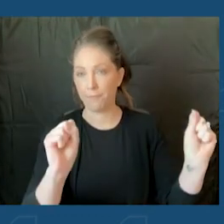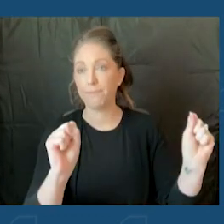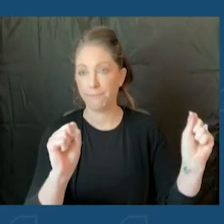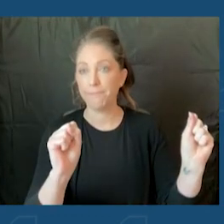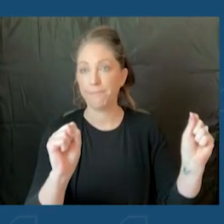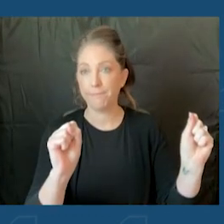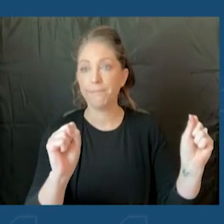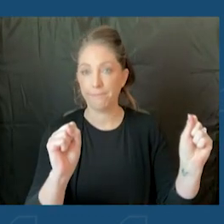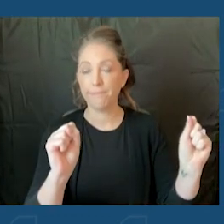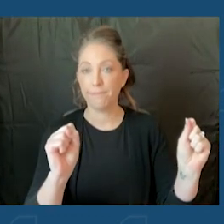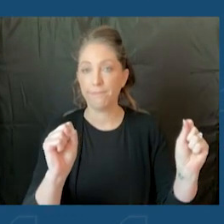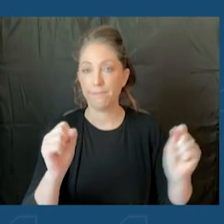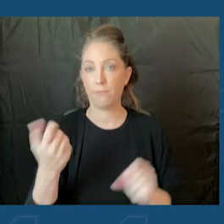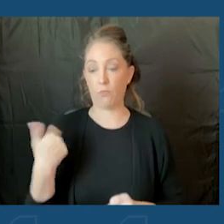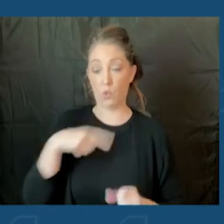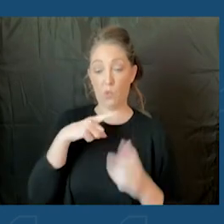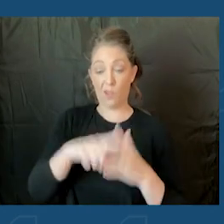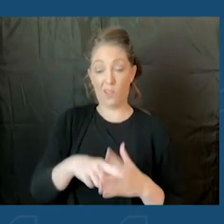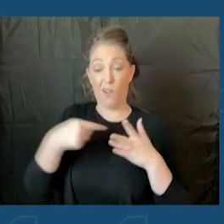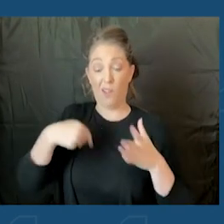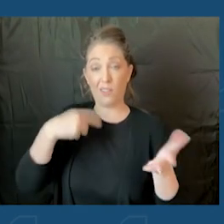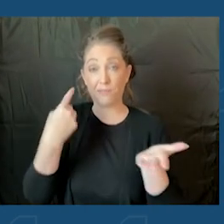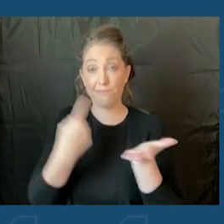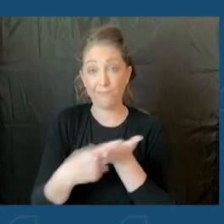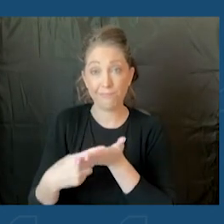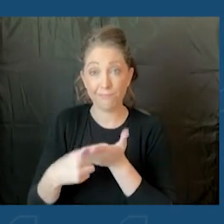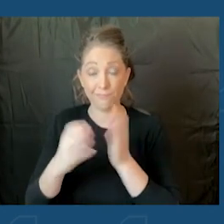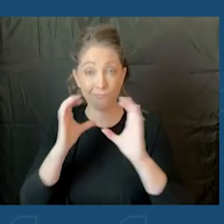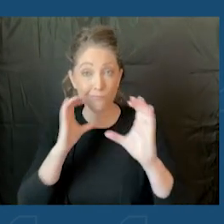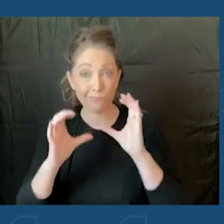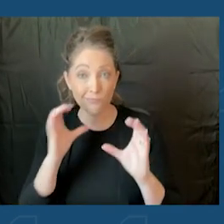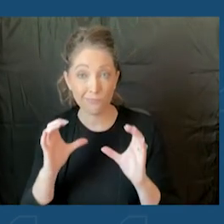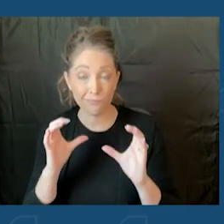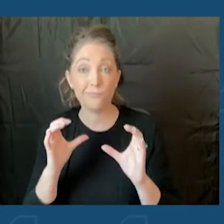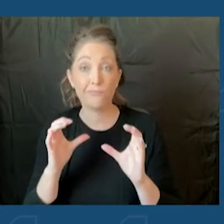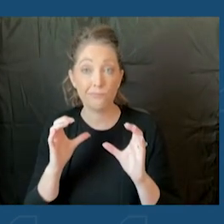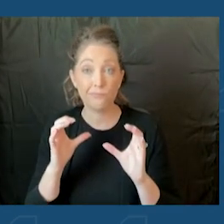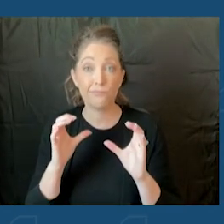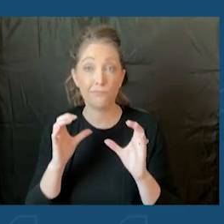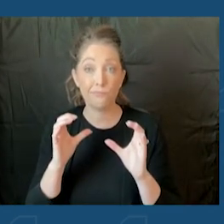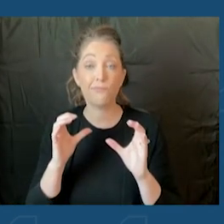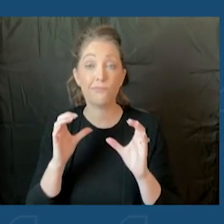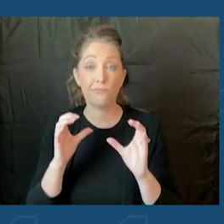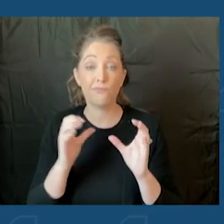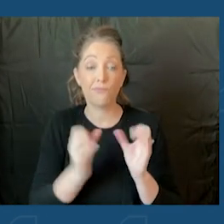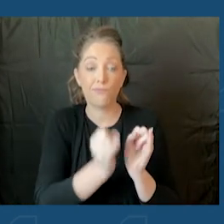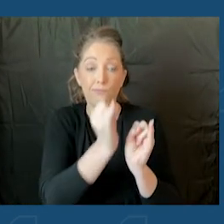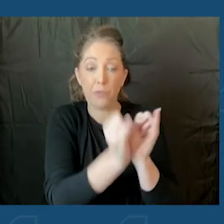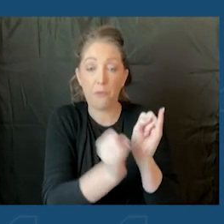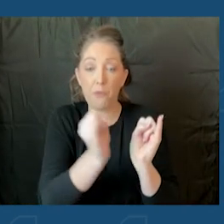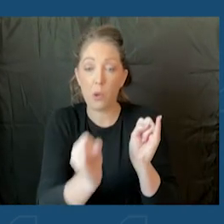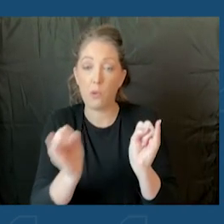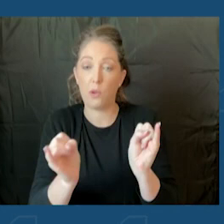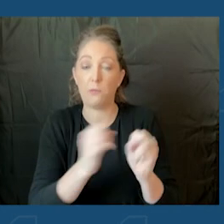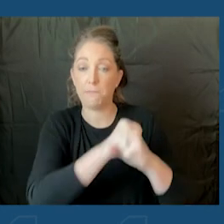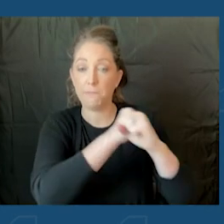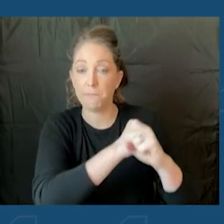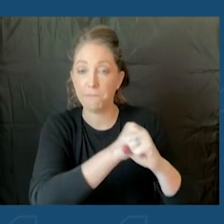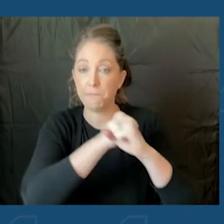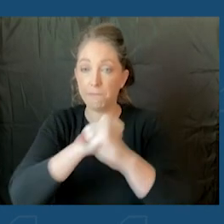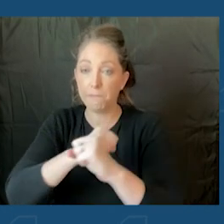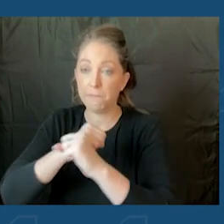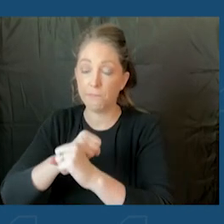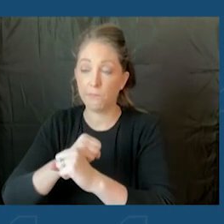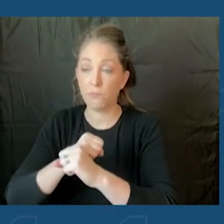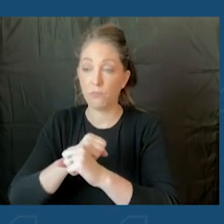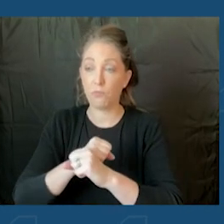as we begin this conversation, we take the protection of every individual in our state, whether they're a resident or a visitor, we